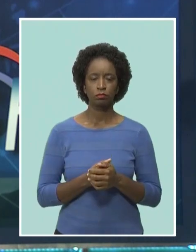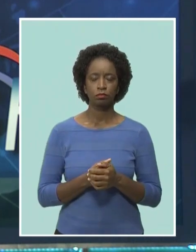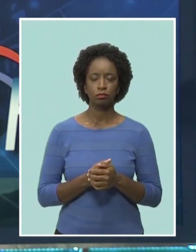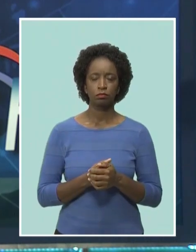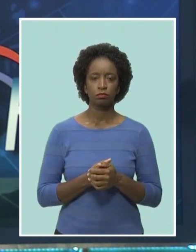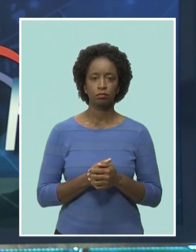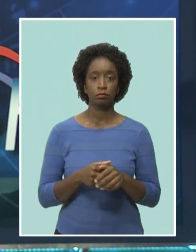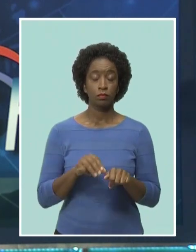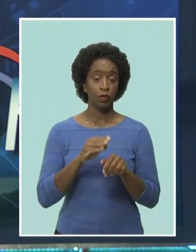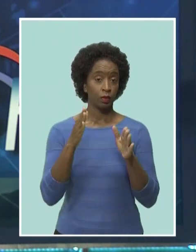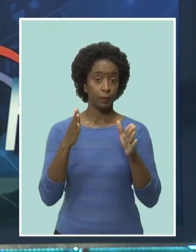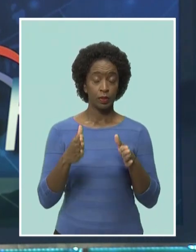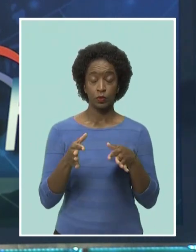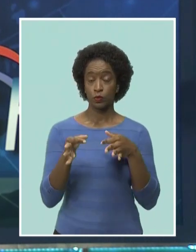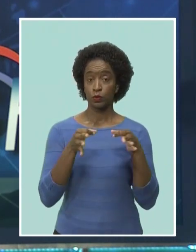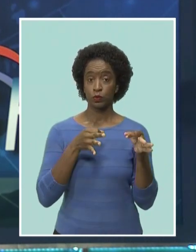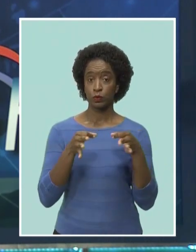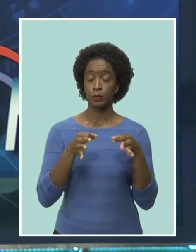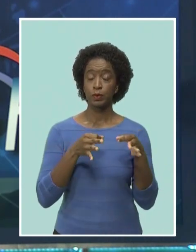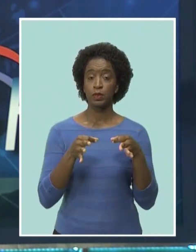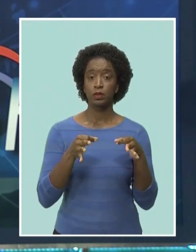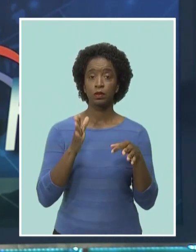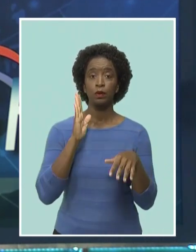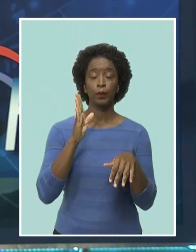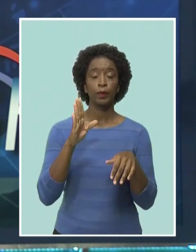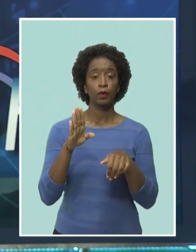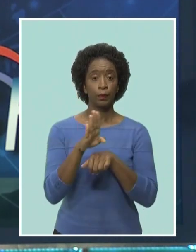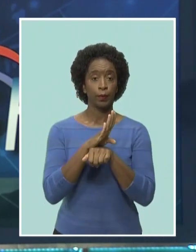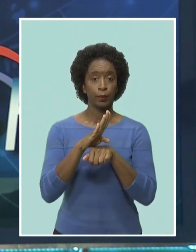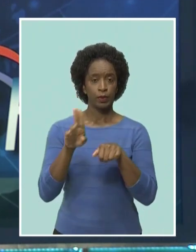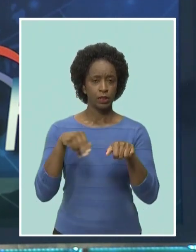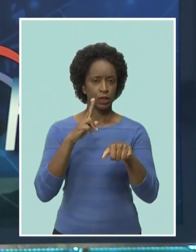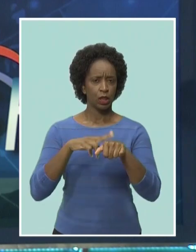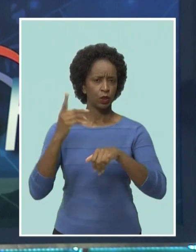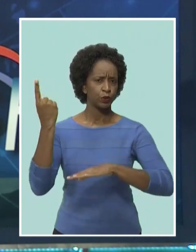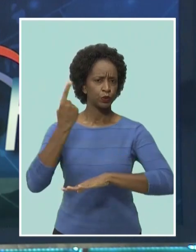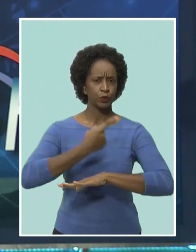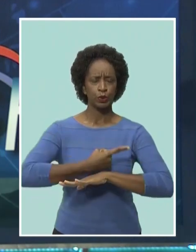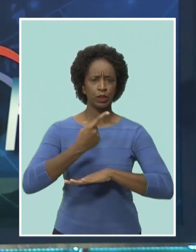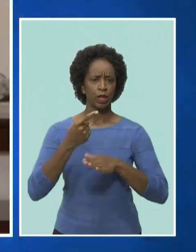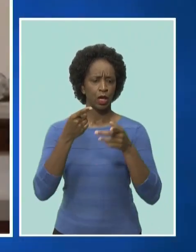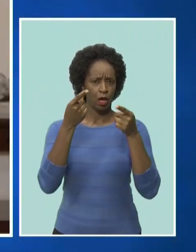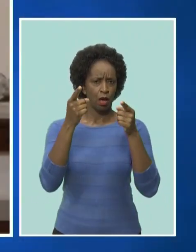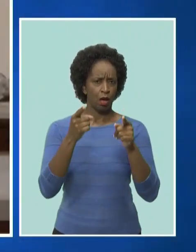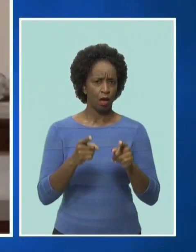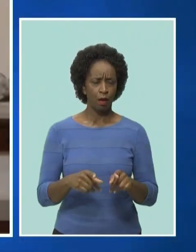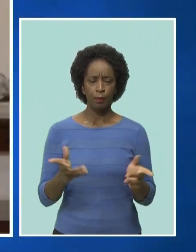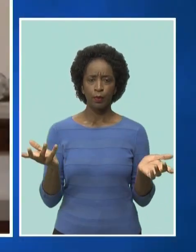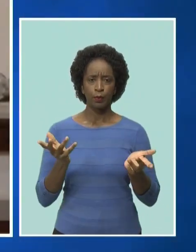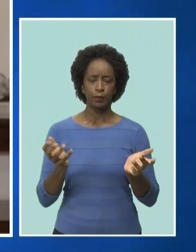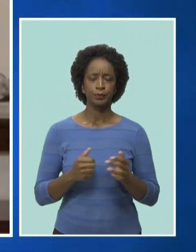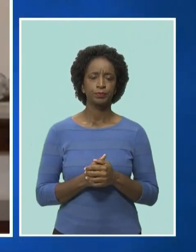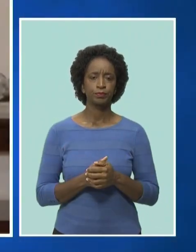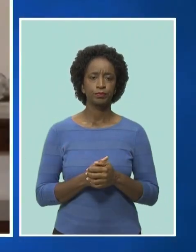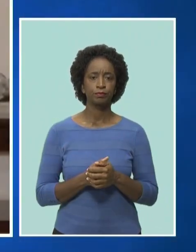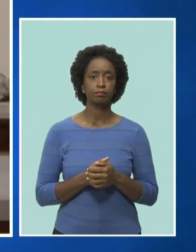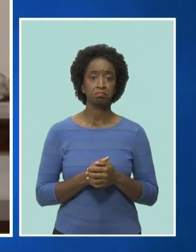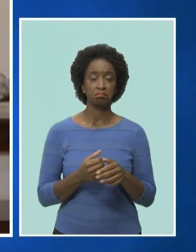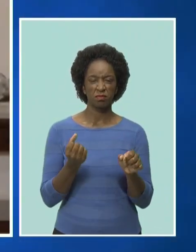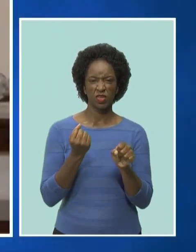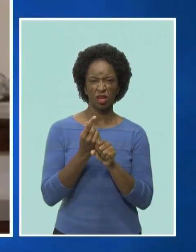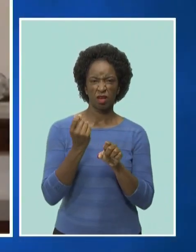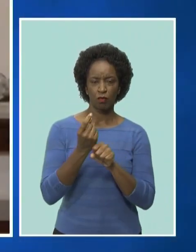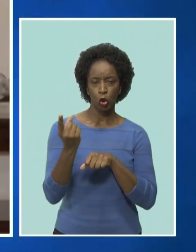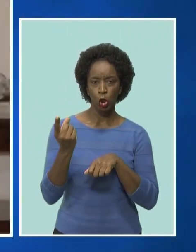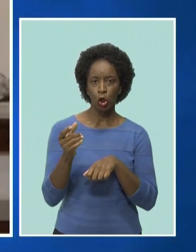sneak preview of some of the highlights for Barbados National Day. The annual ceremonial parade, conferral of national